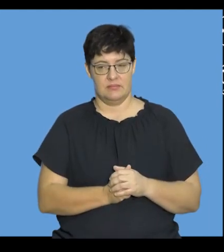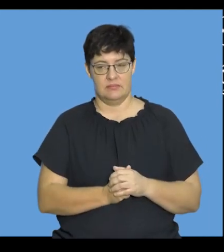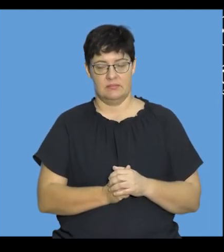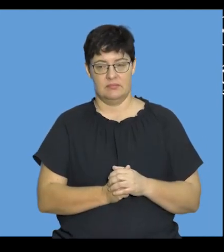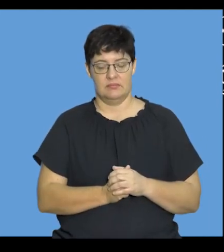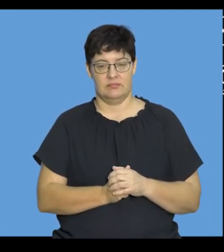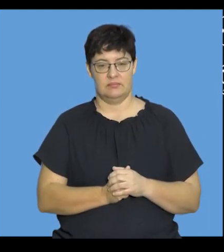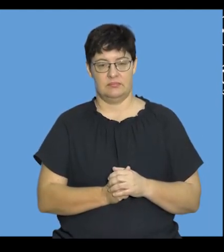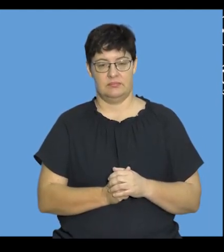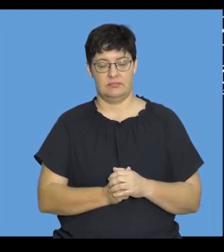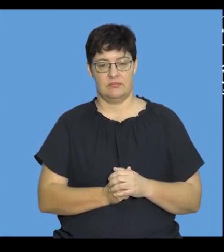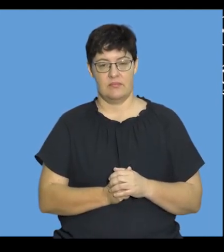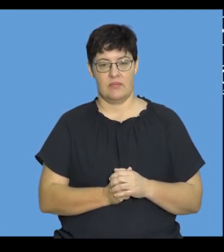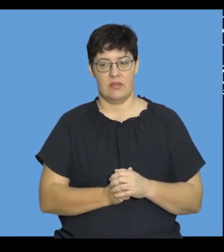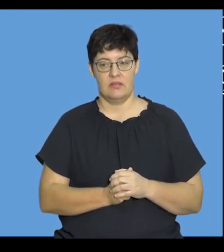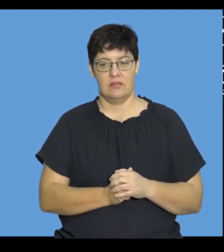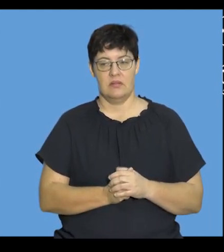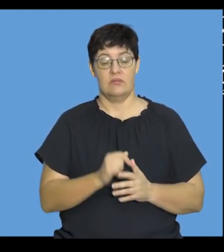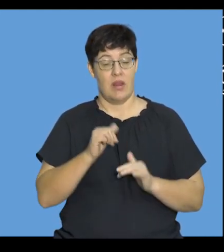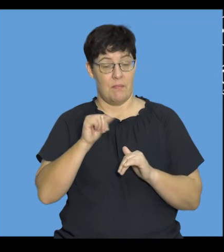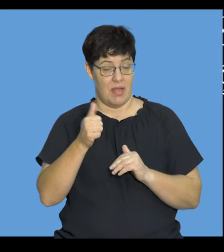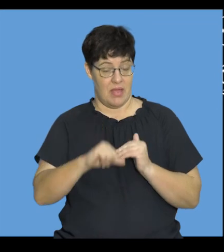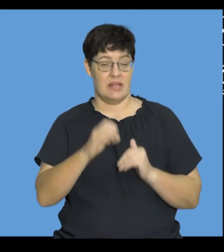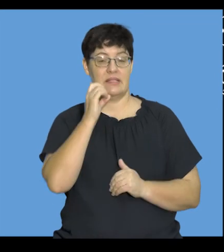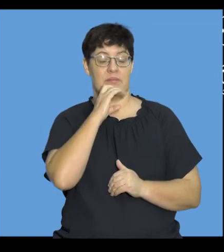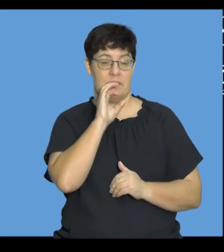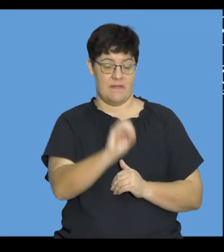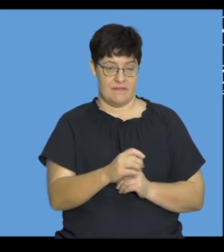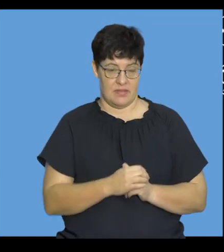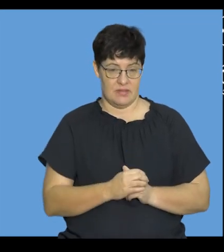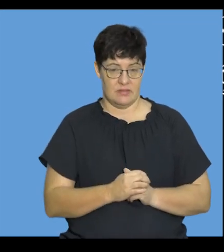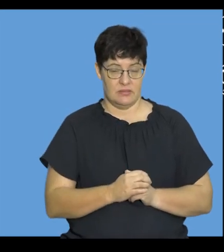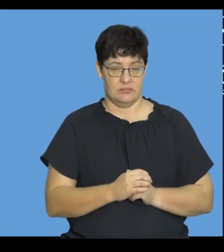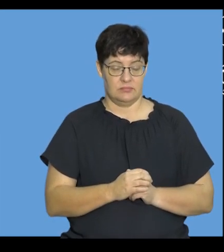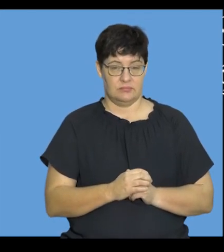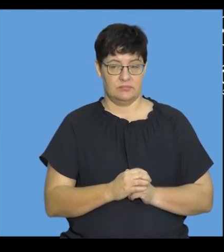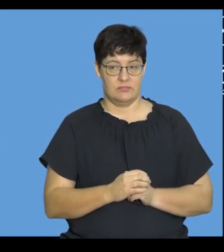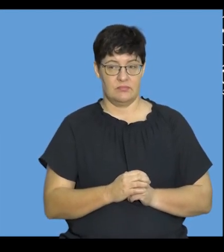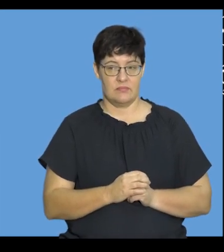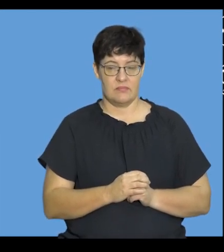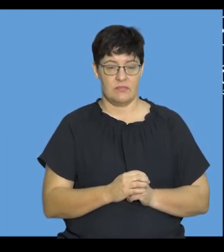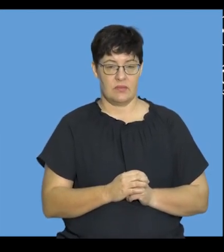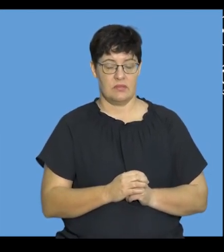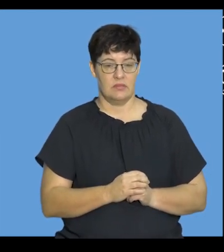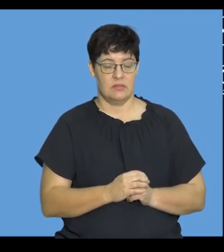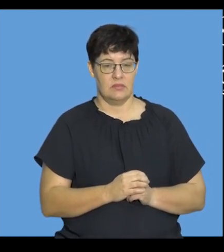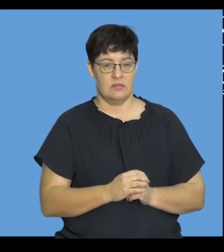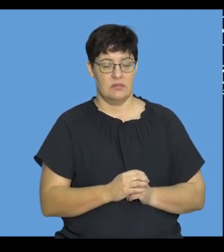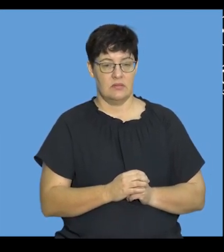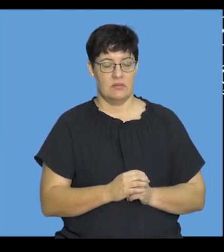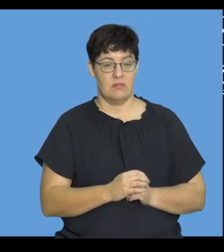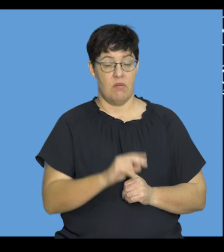The next month that we are dealing with is September, right? And if we look at